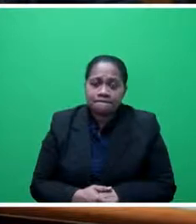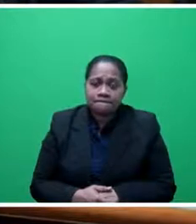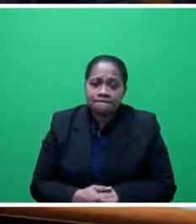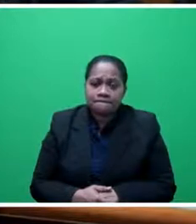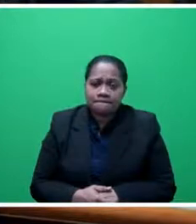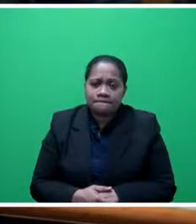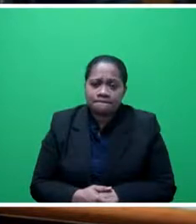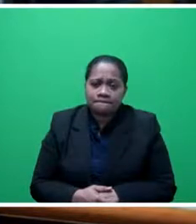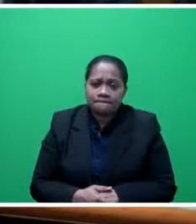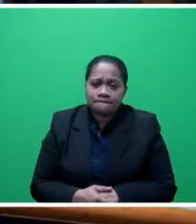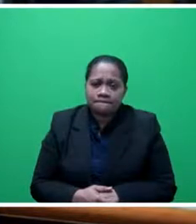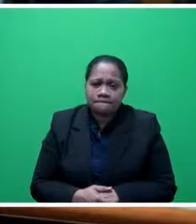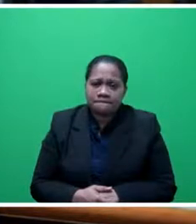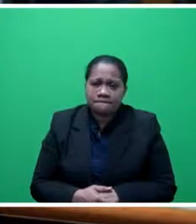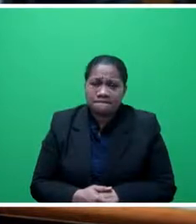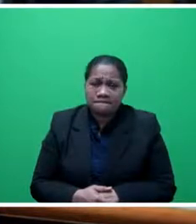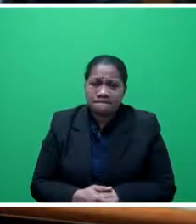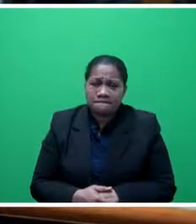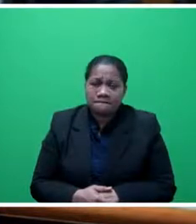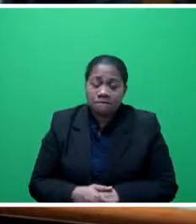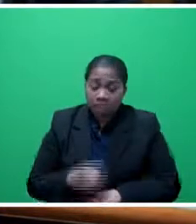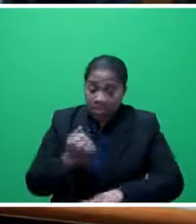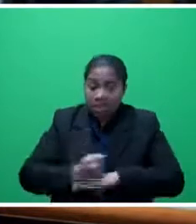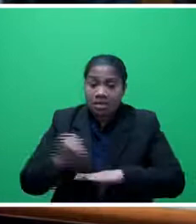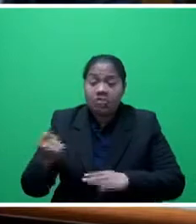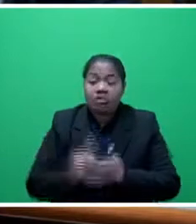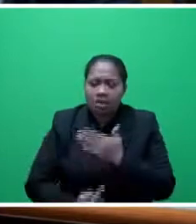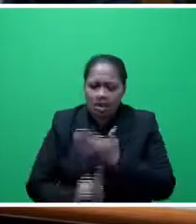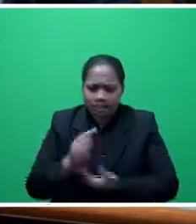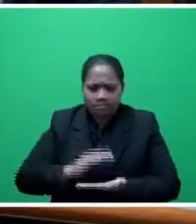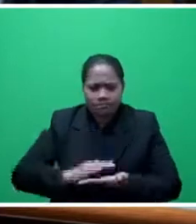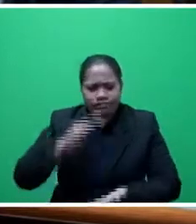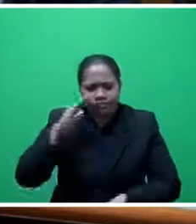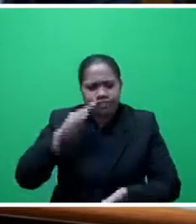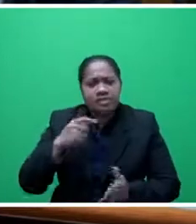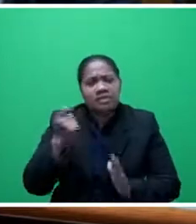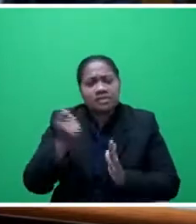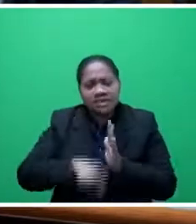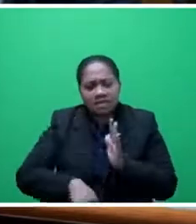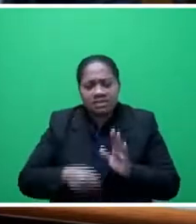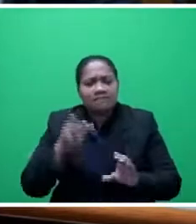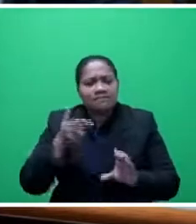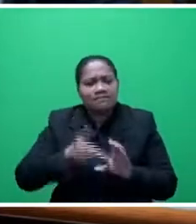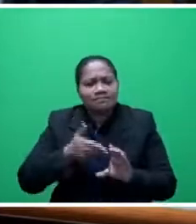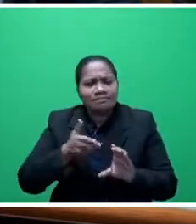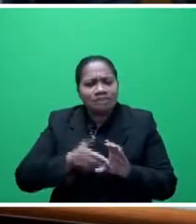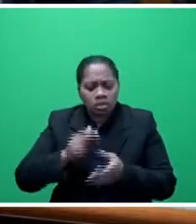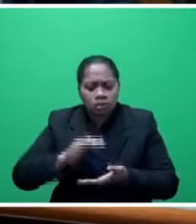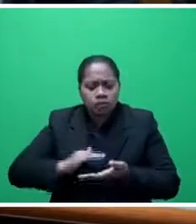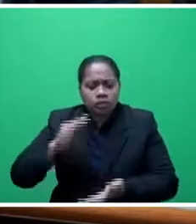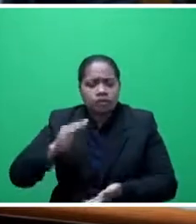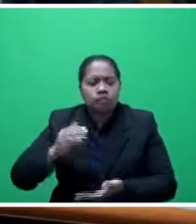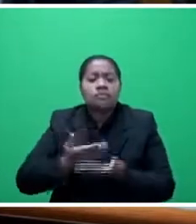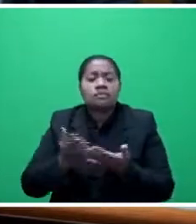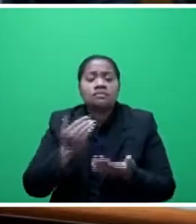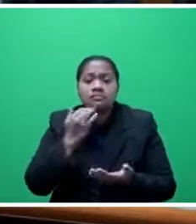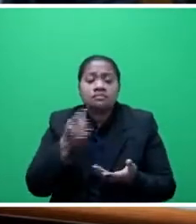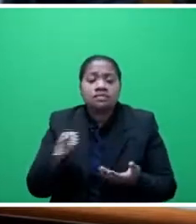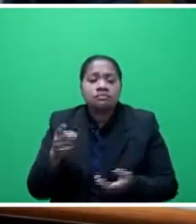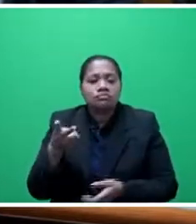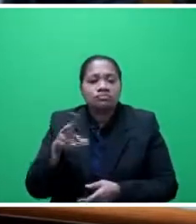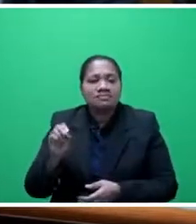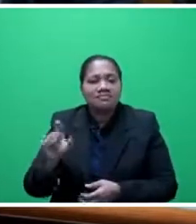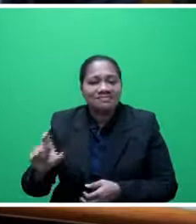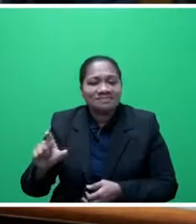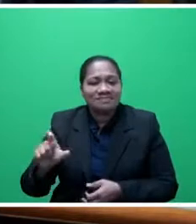tax on fuel. In fact, they increased it by 20 cents when